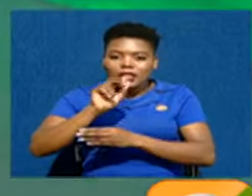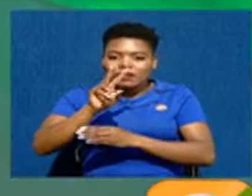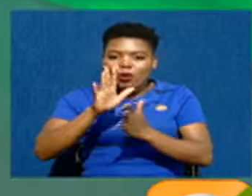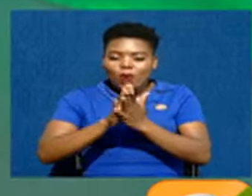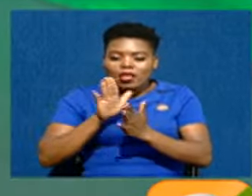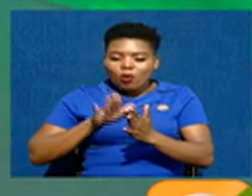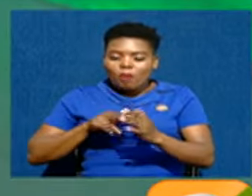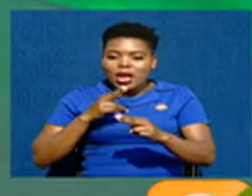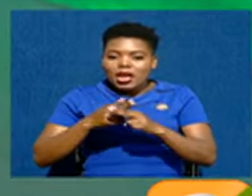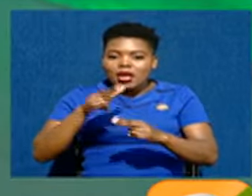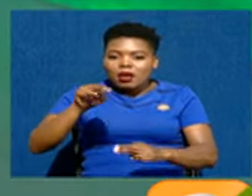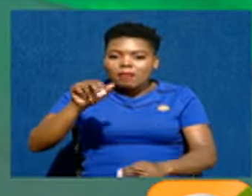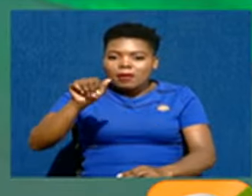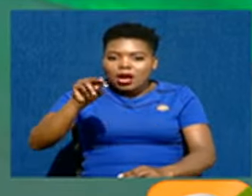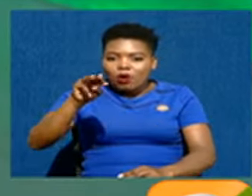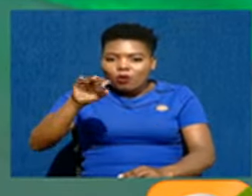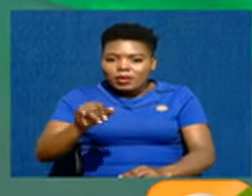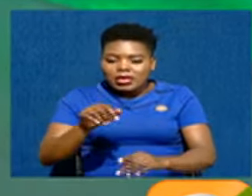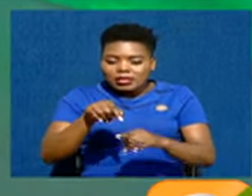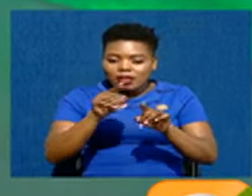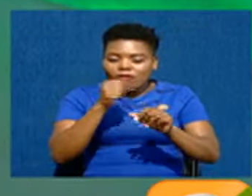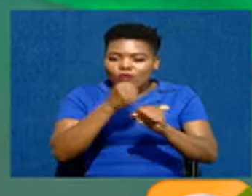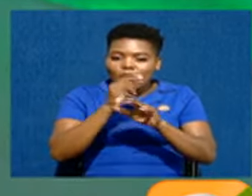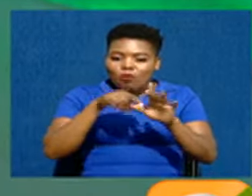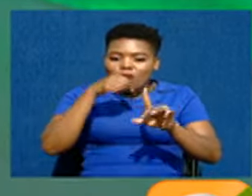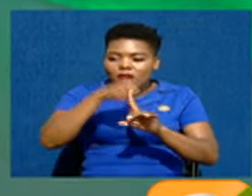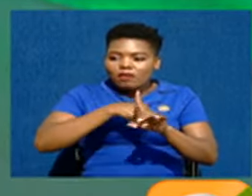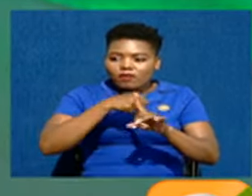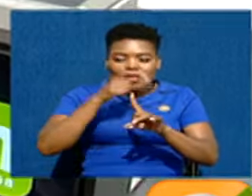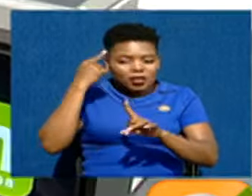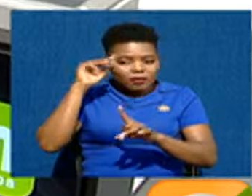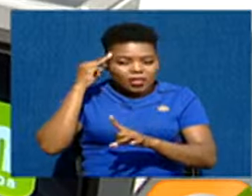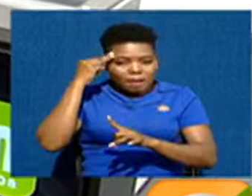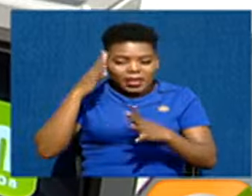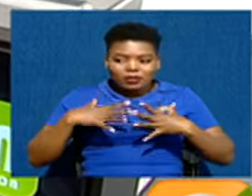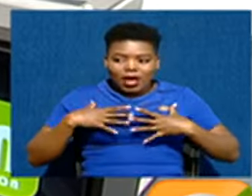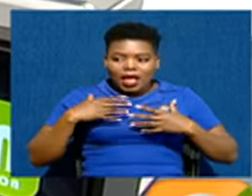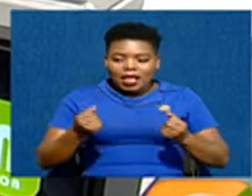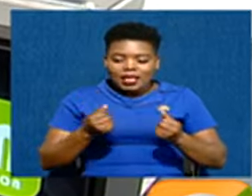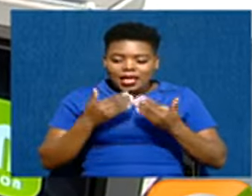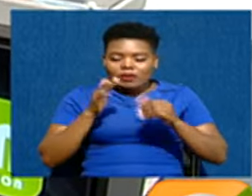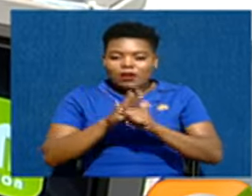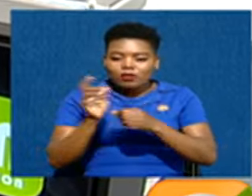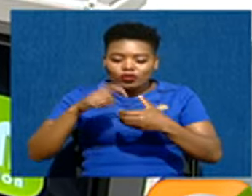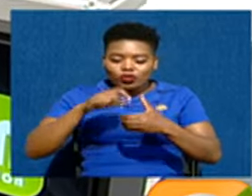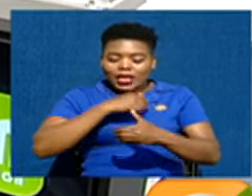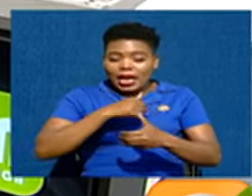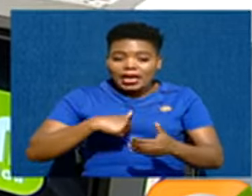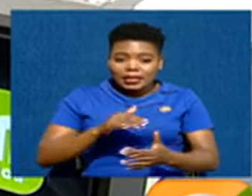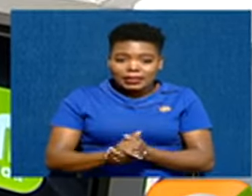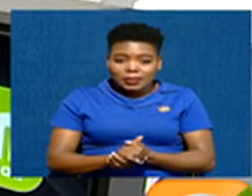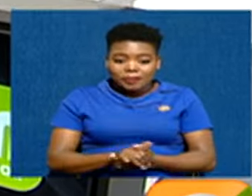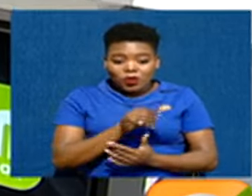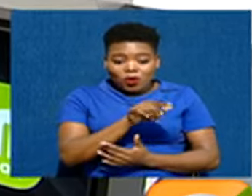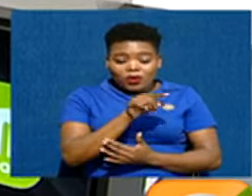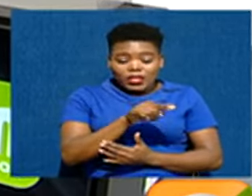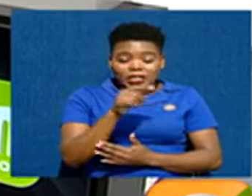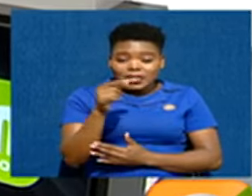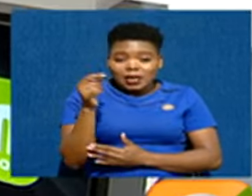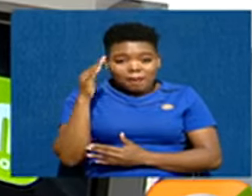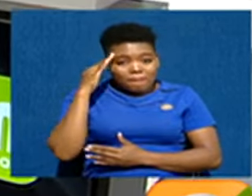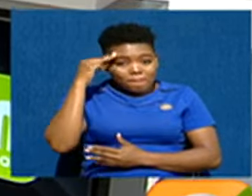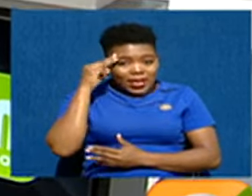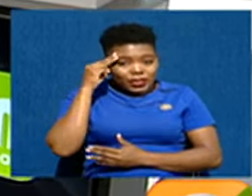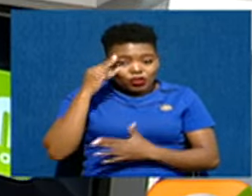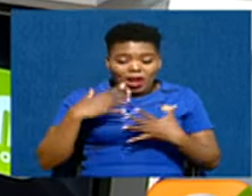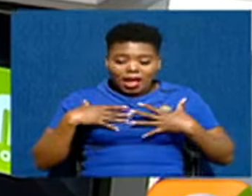mental health ambassador. Thank you so much for joining us, Naomi. Thank you for having me. So this is Mental Health Awareness Month, and